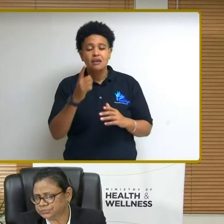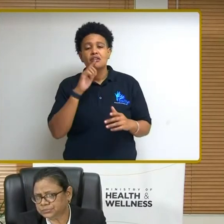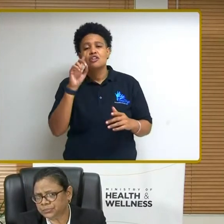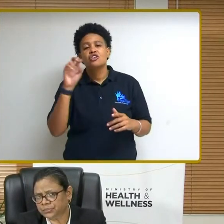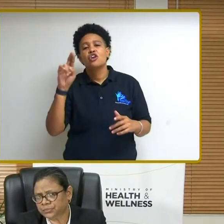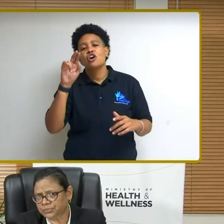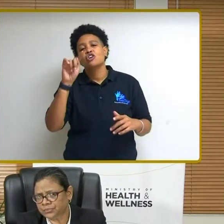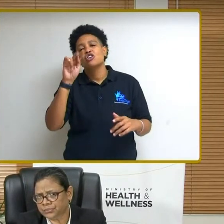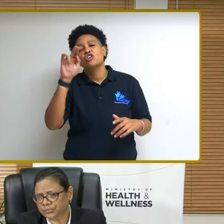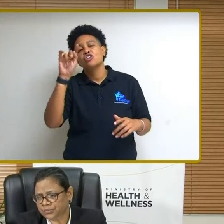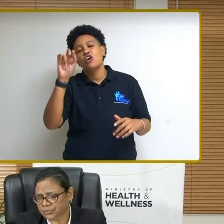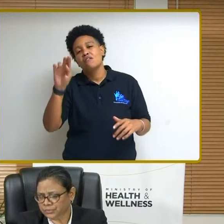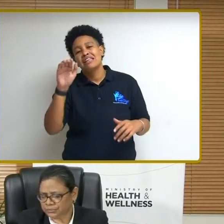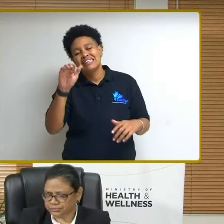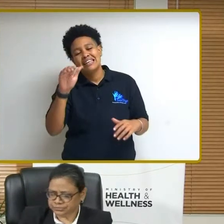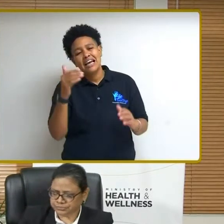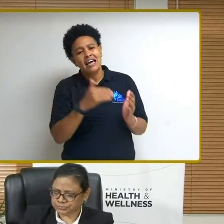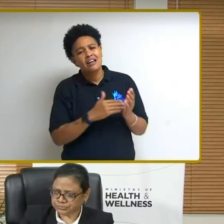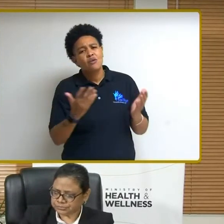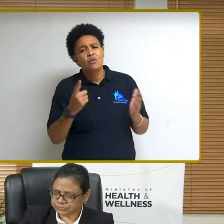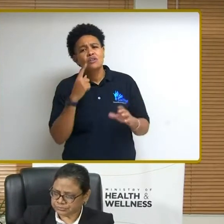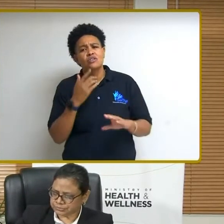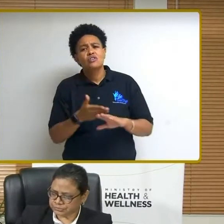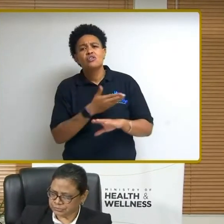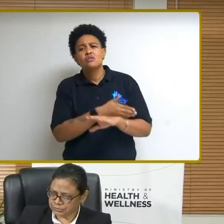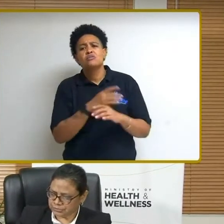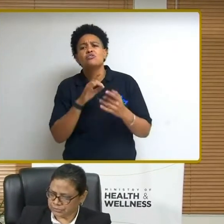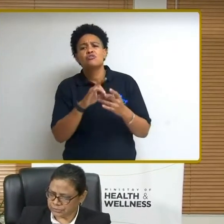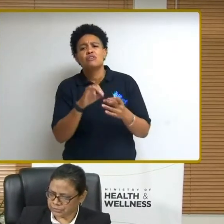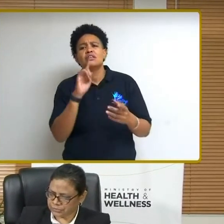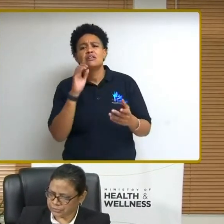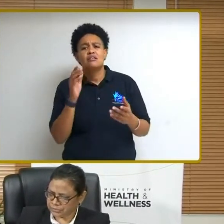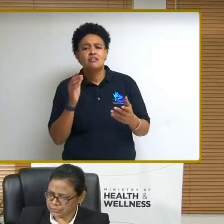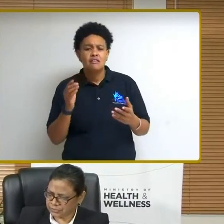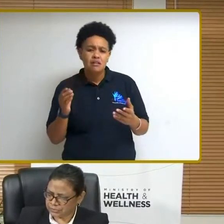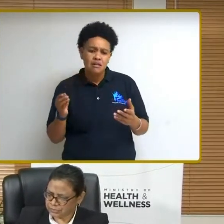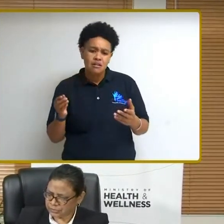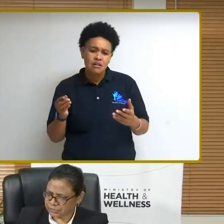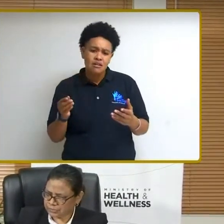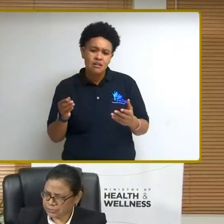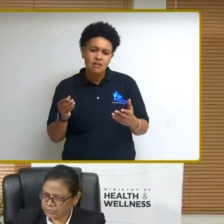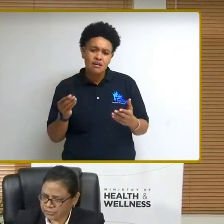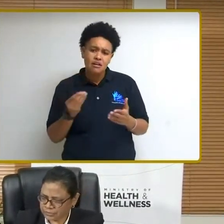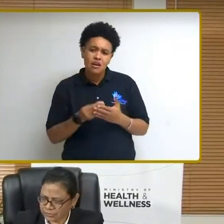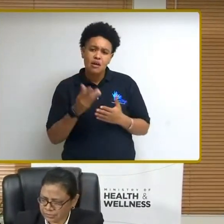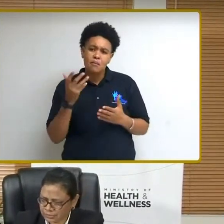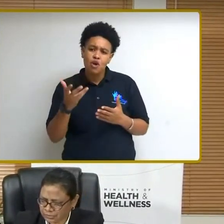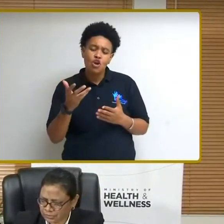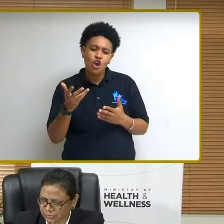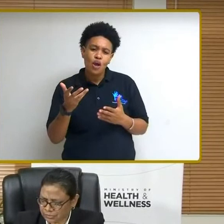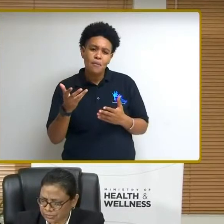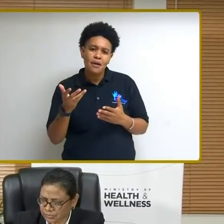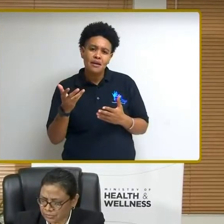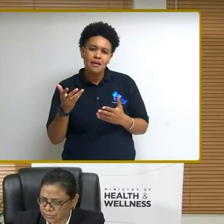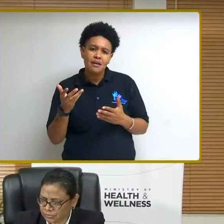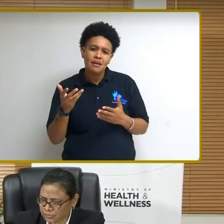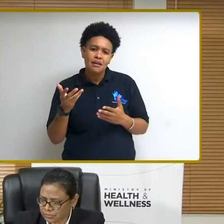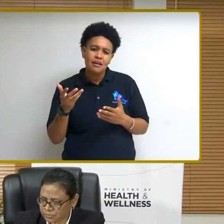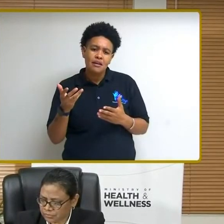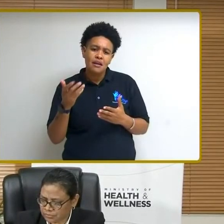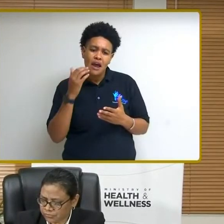Dr. Tufton, what's the update on the procurement for what's it